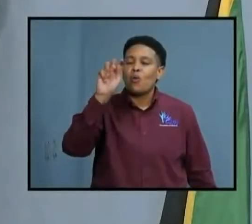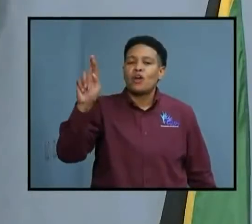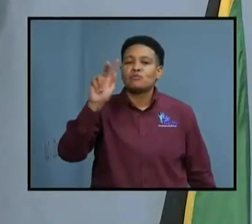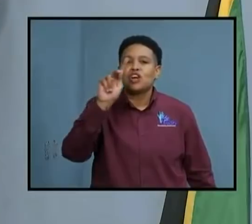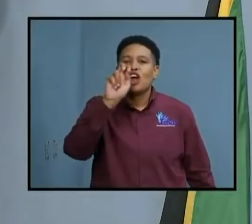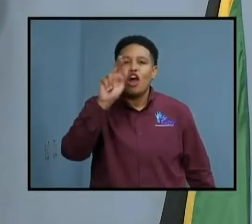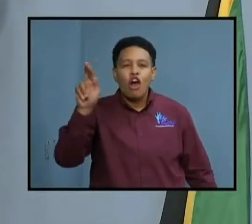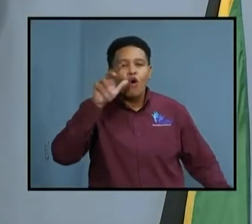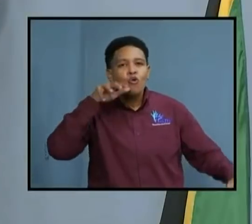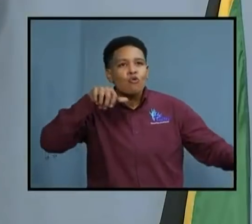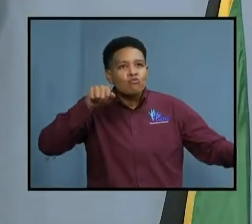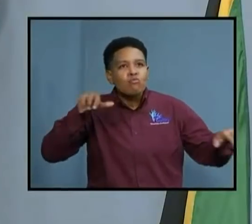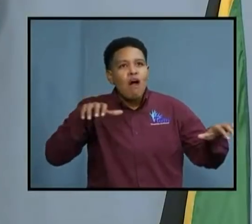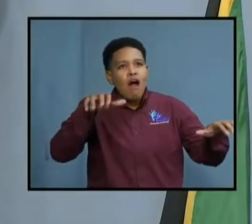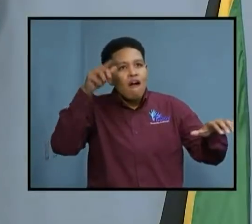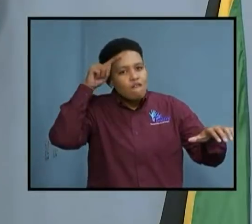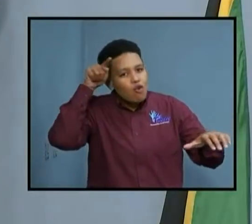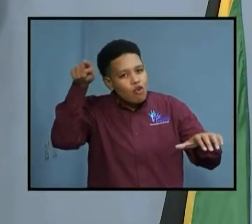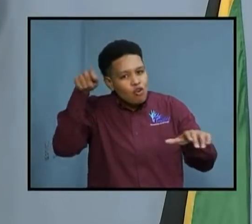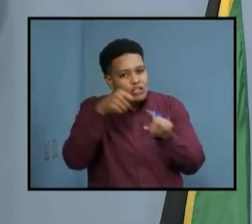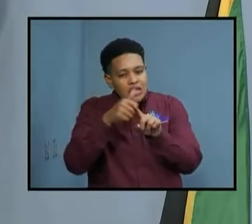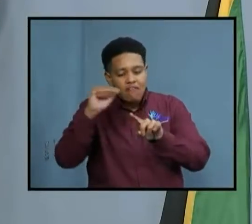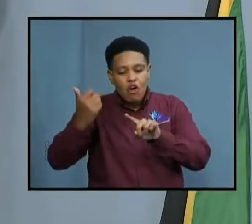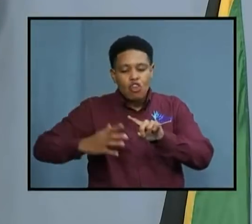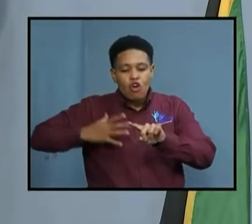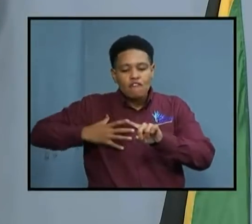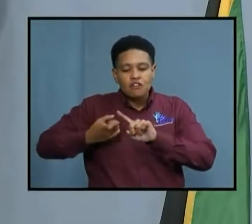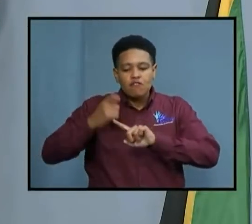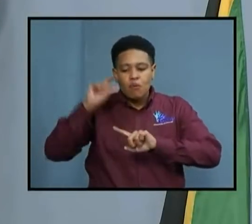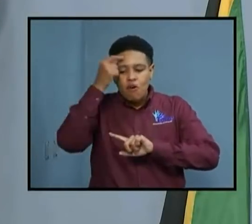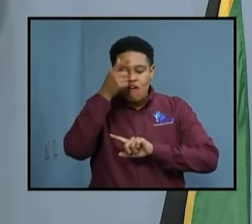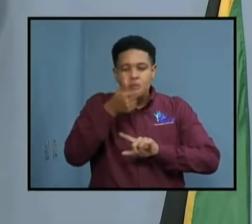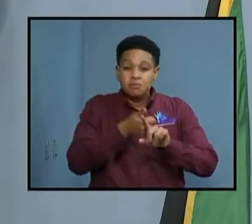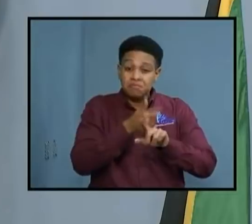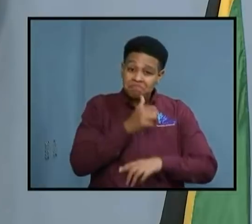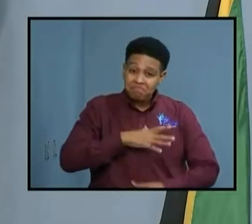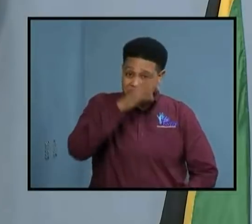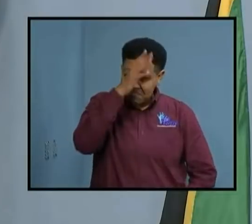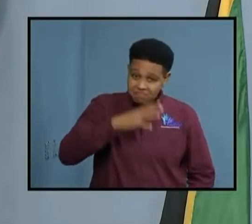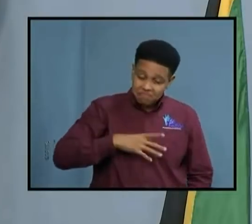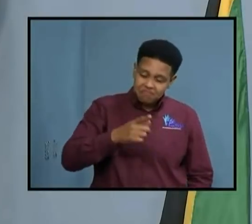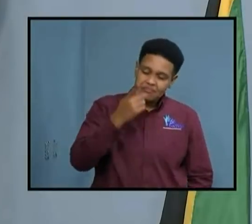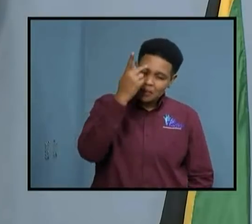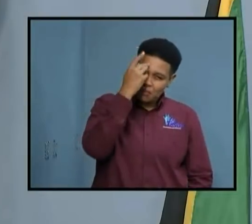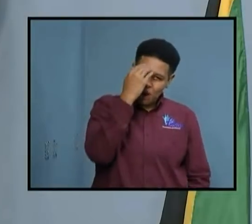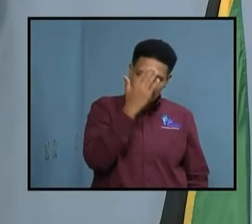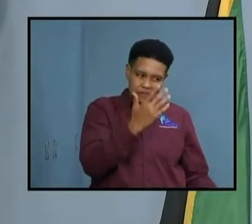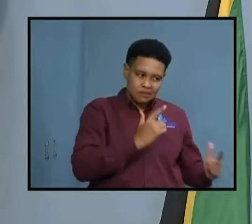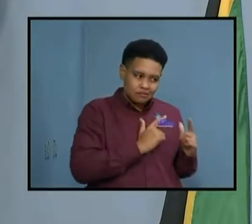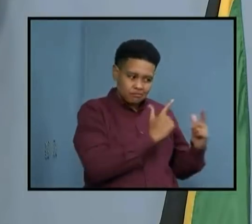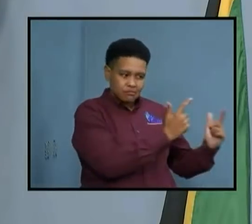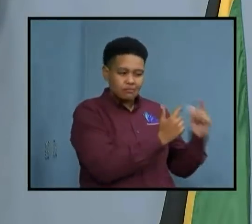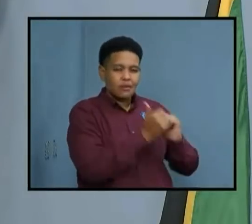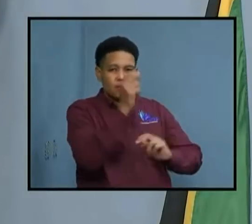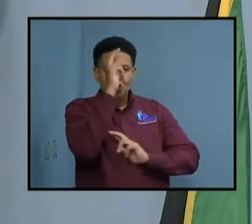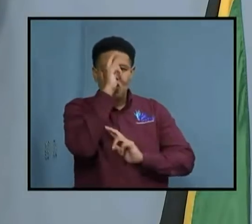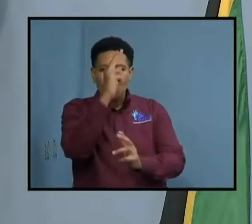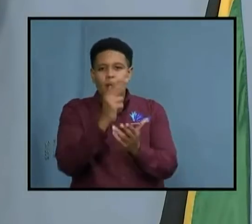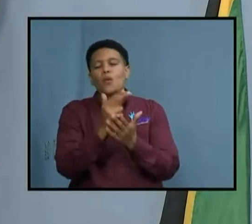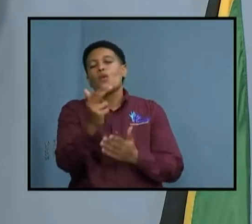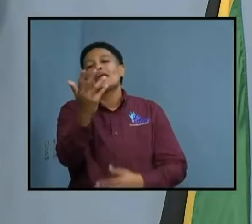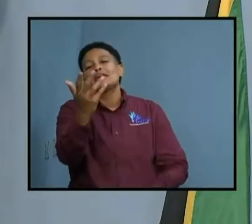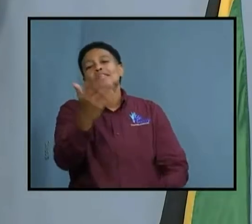acting, and other officials from government. Ladies and gentlemen, Prime Minister, the Most Honorable Andrew